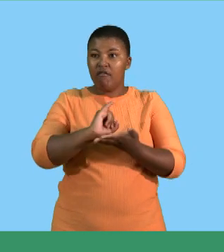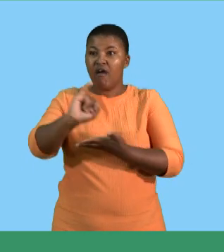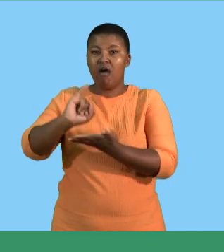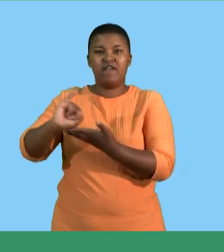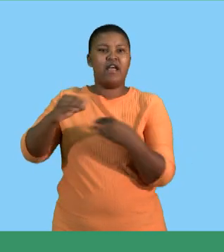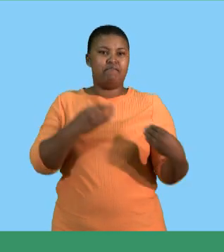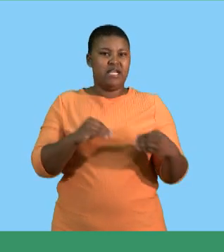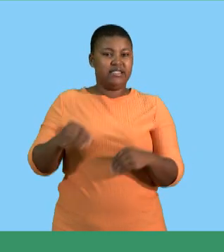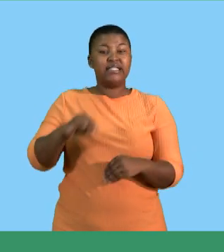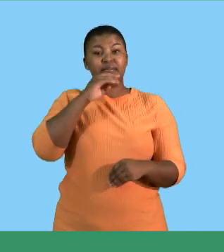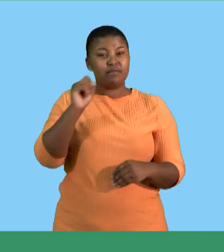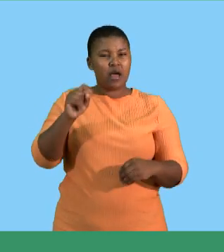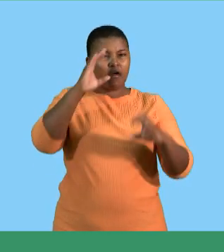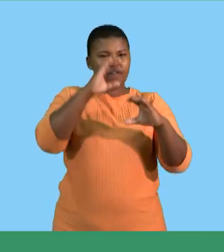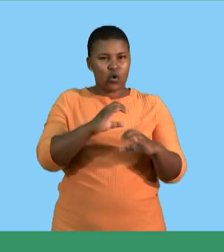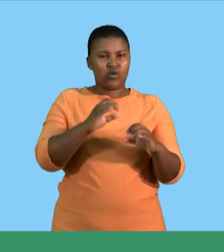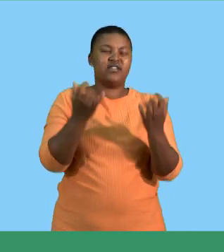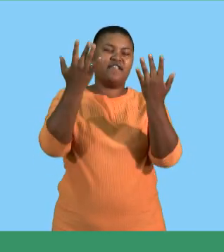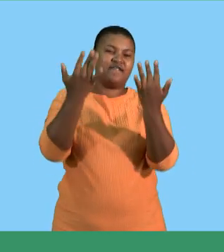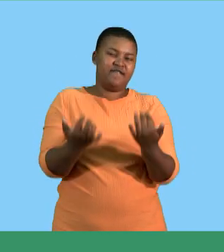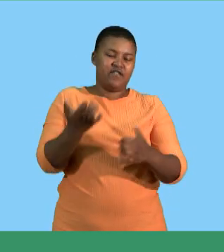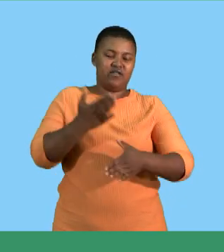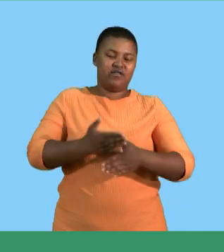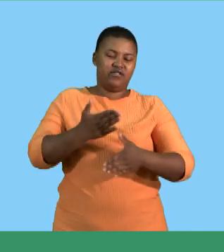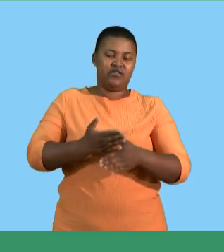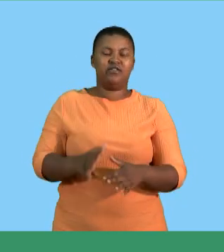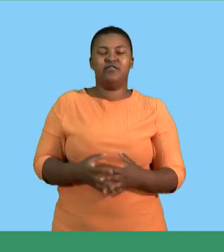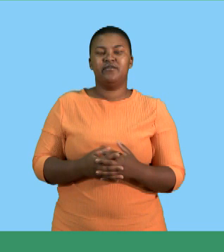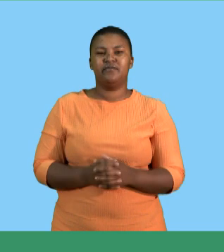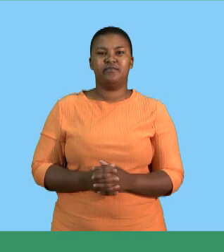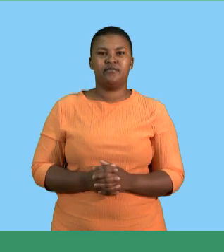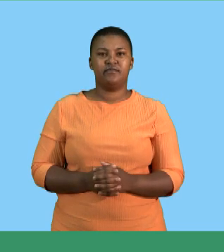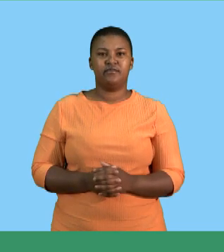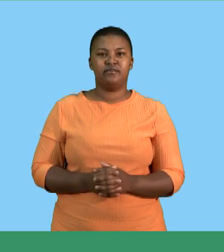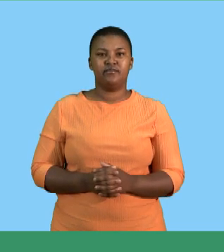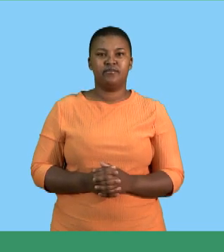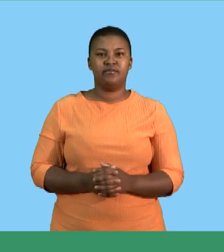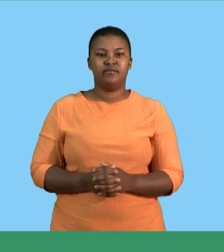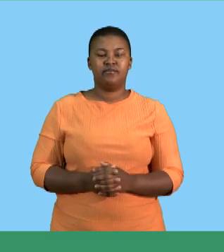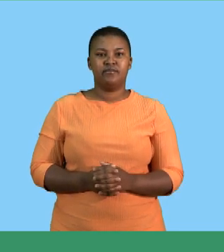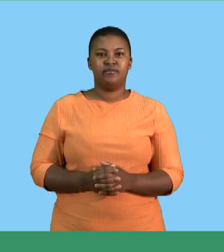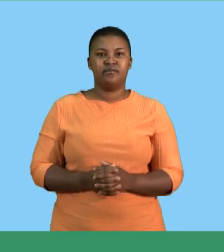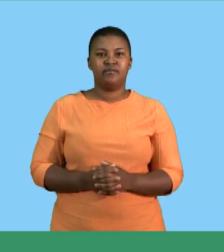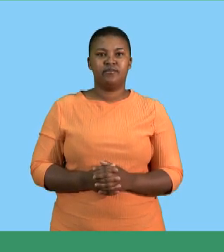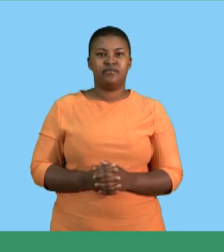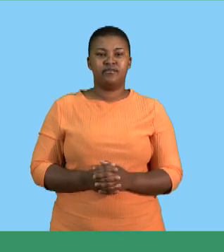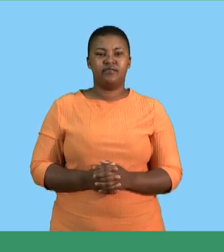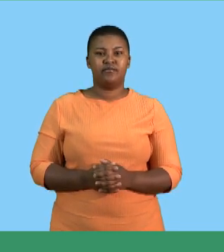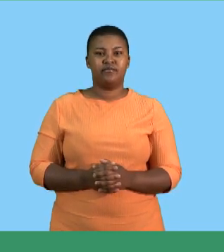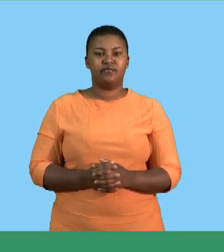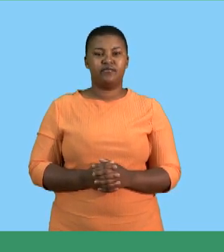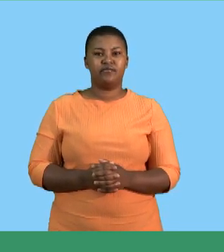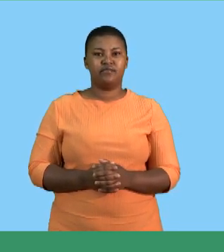the business. So of course our budget is compiled by the financial function. All right,